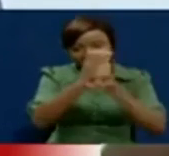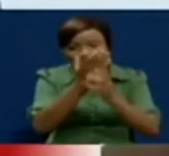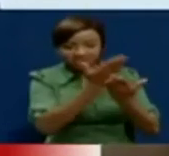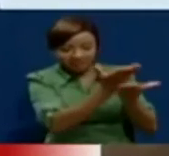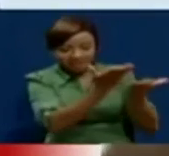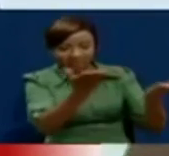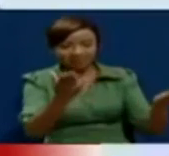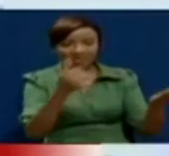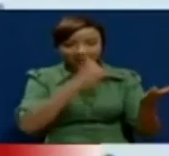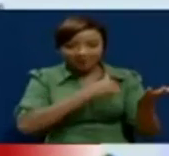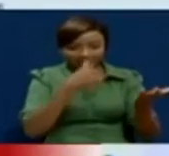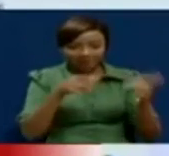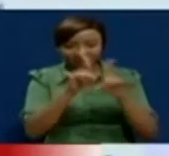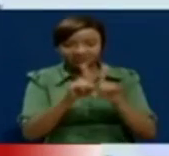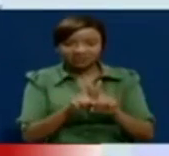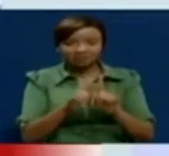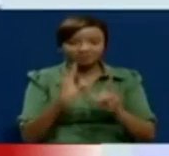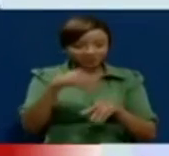in private facilities.